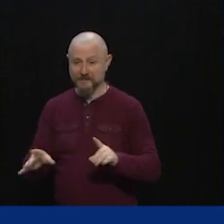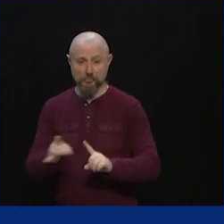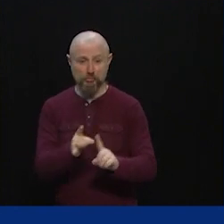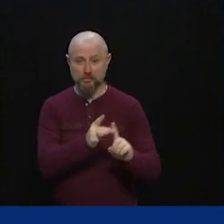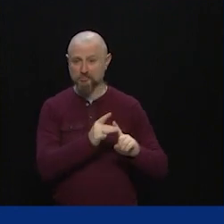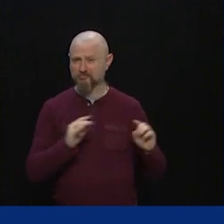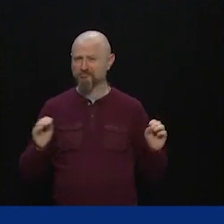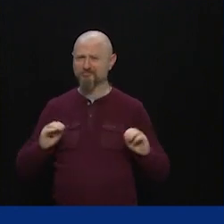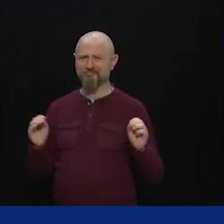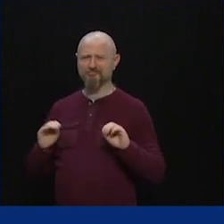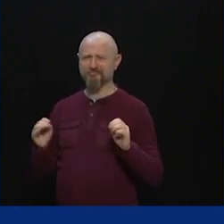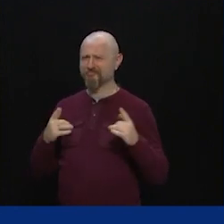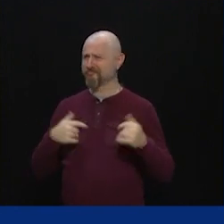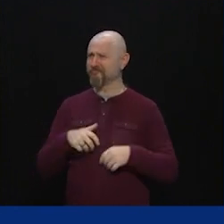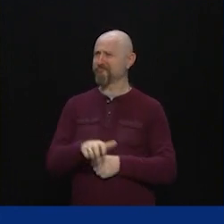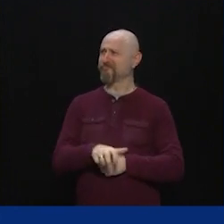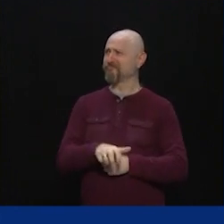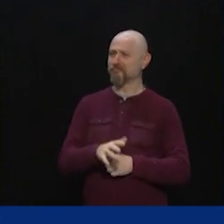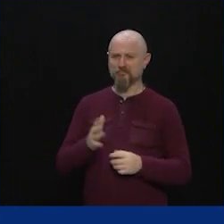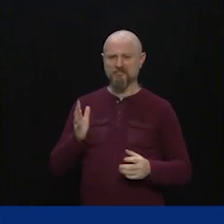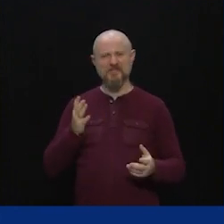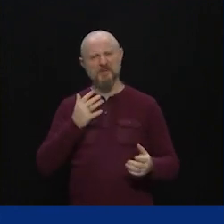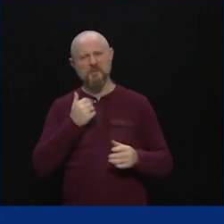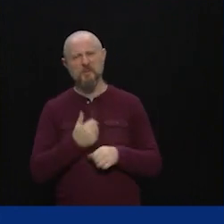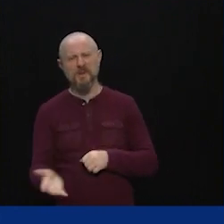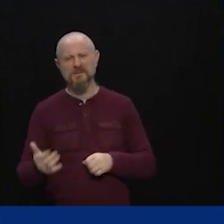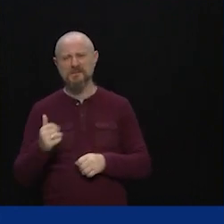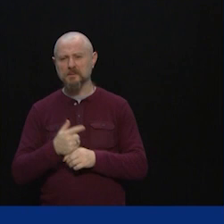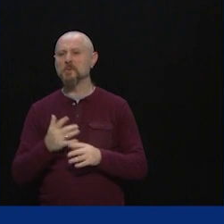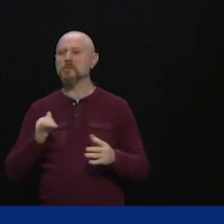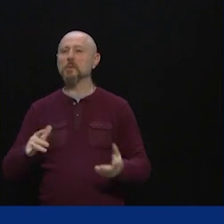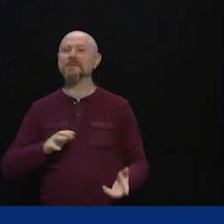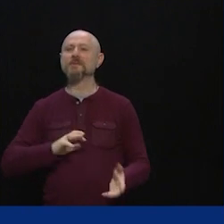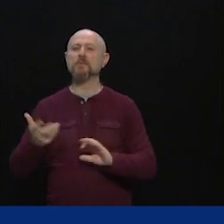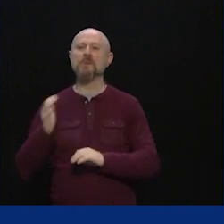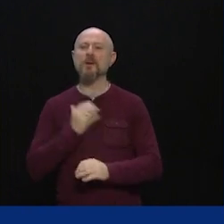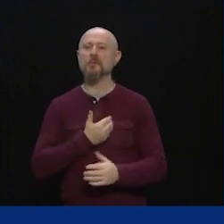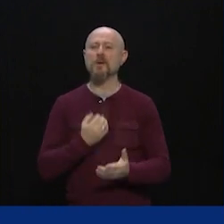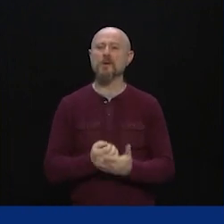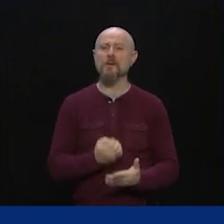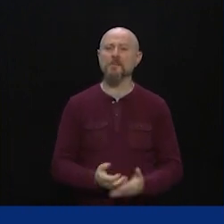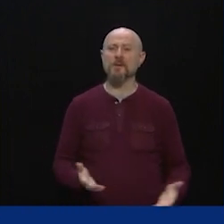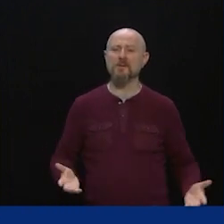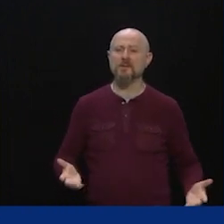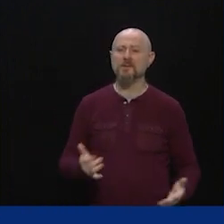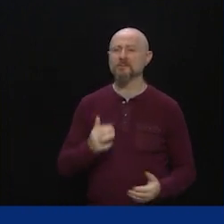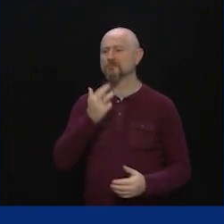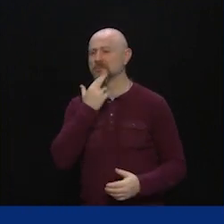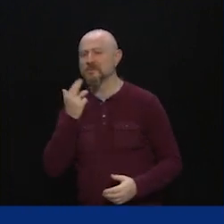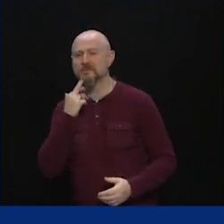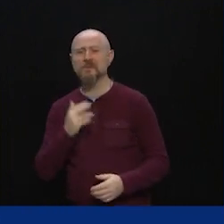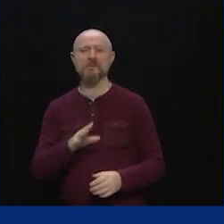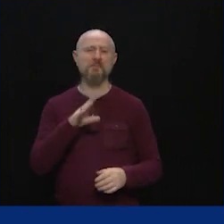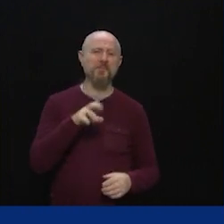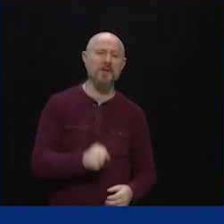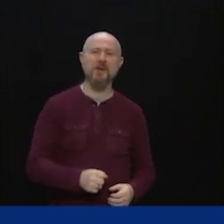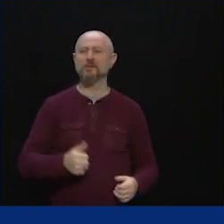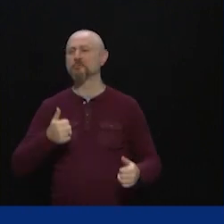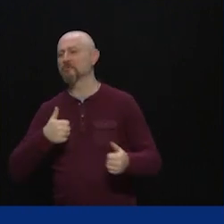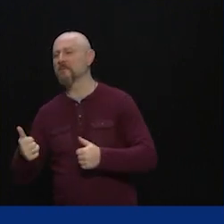more days. That has been such a huge disruption to our economy, from restaurants to the bus drivers to people working in